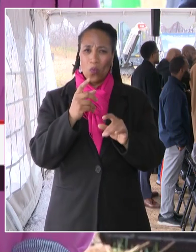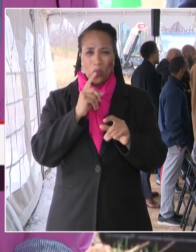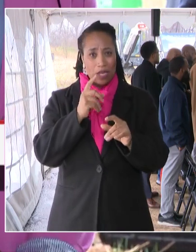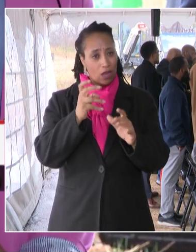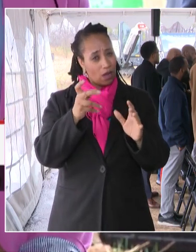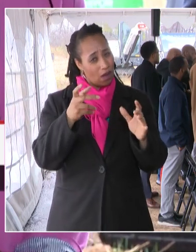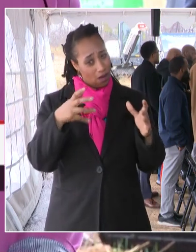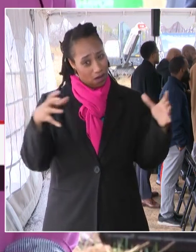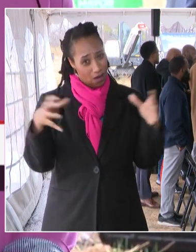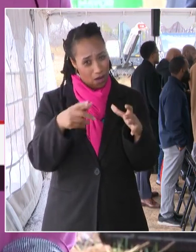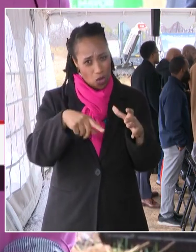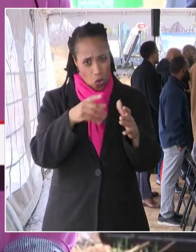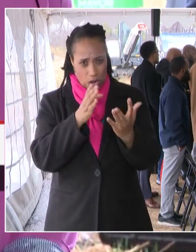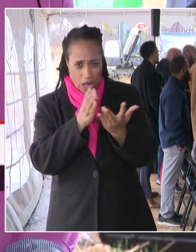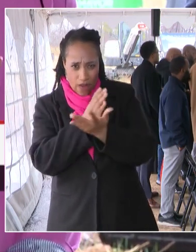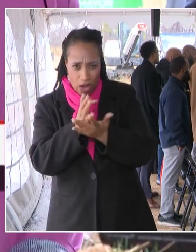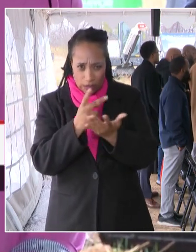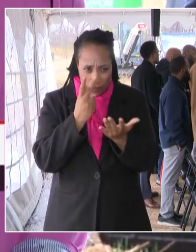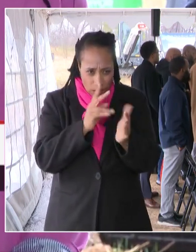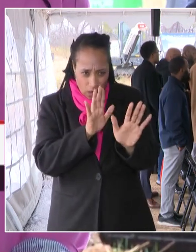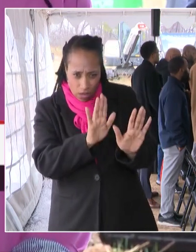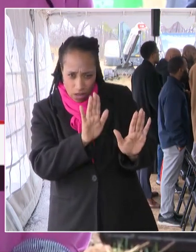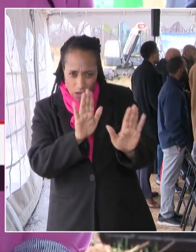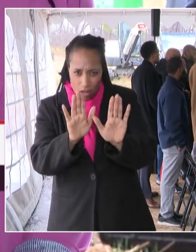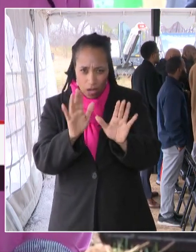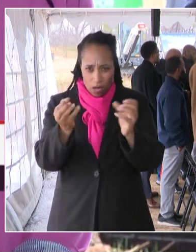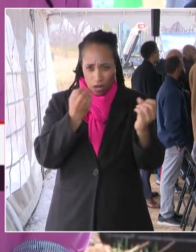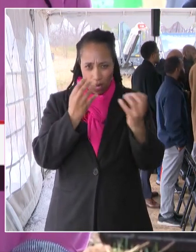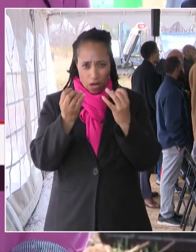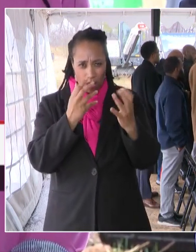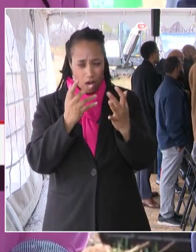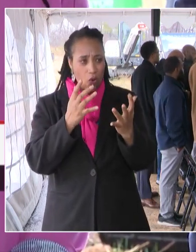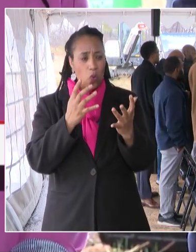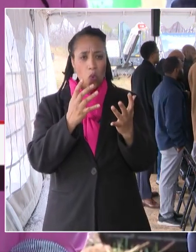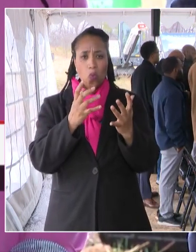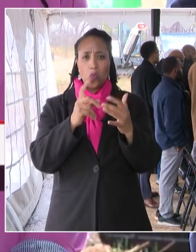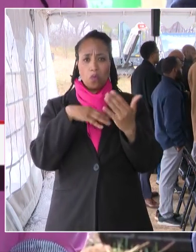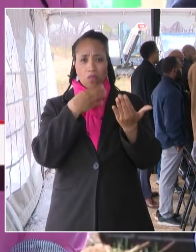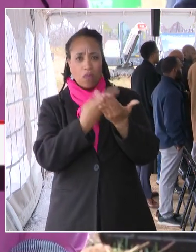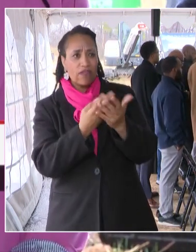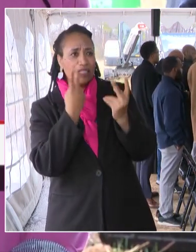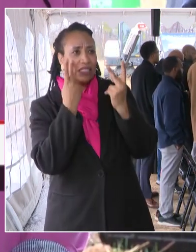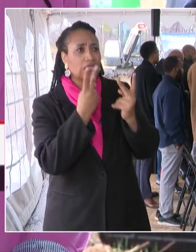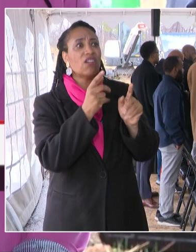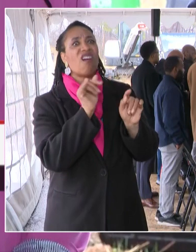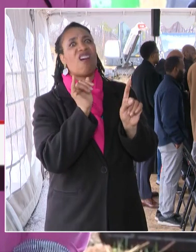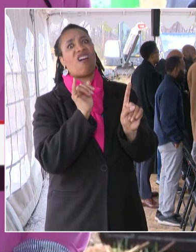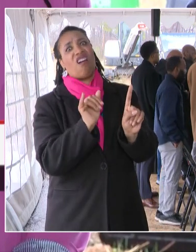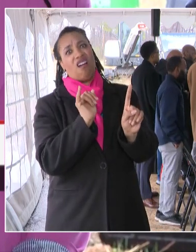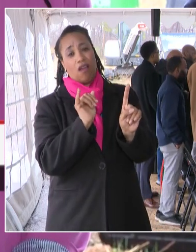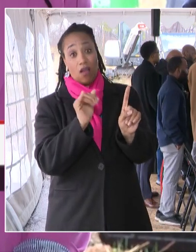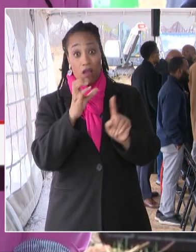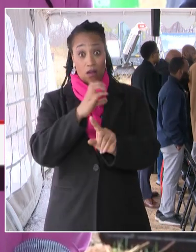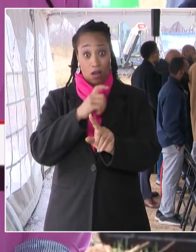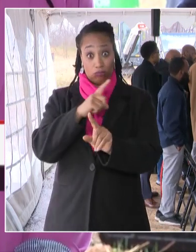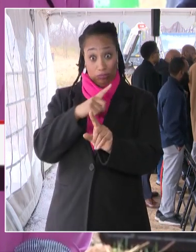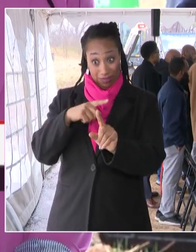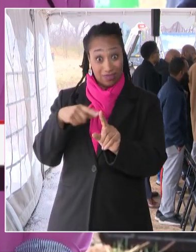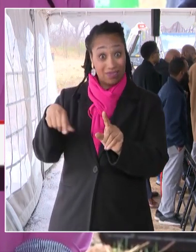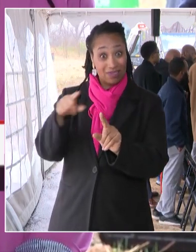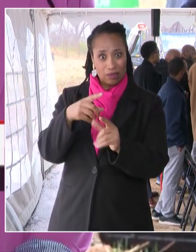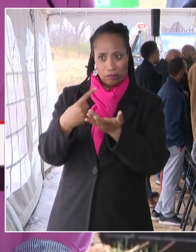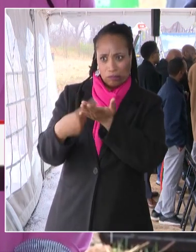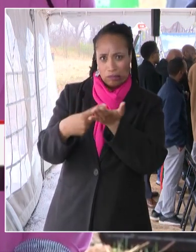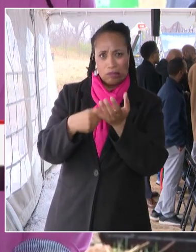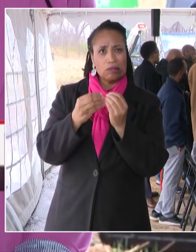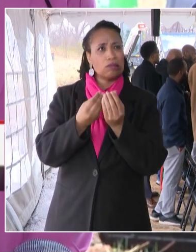that. But we did it. We worked with the council to ensure that there was funding for the project and adequate